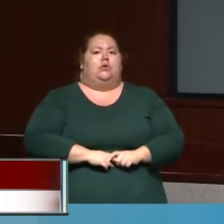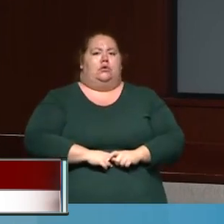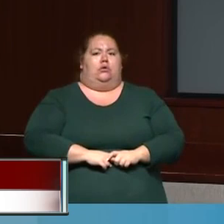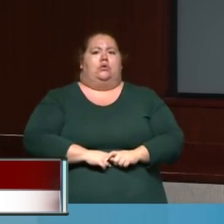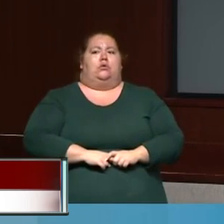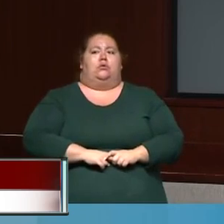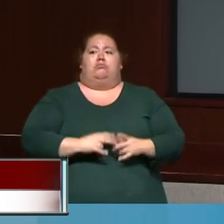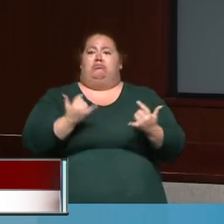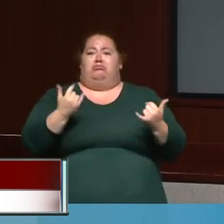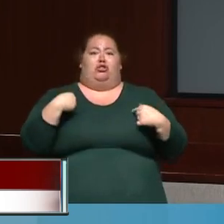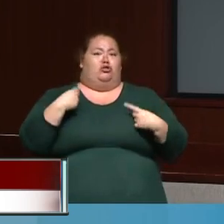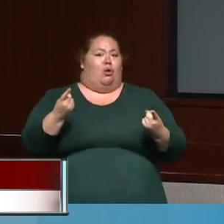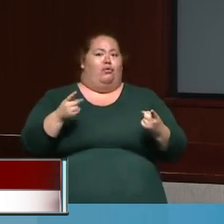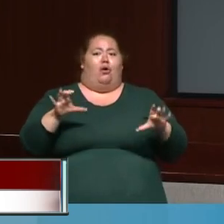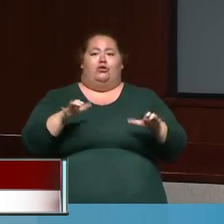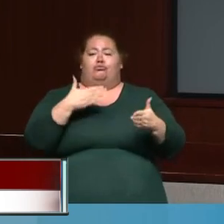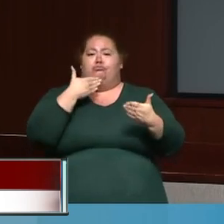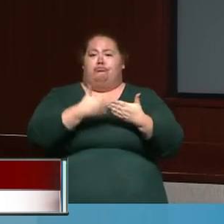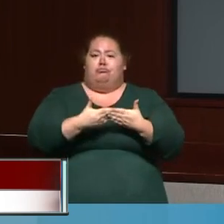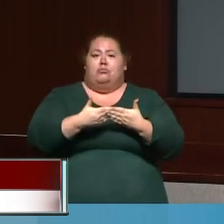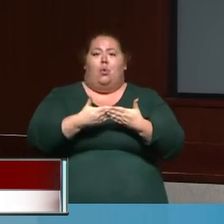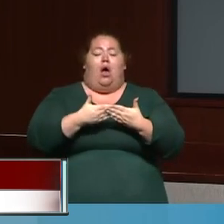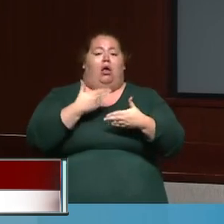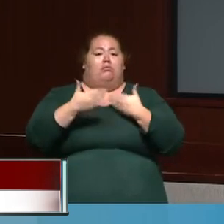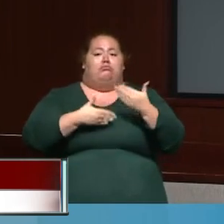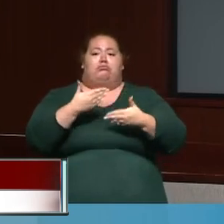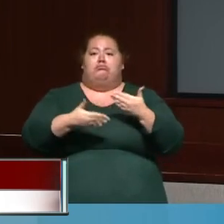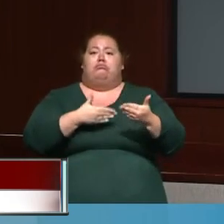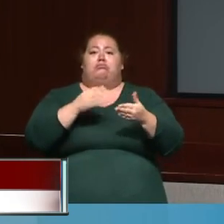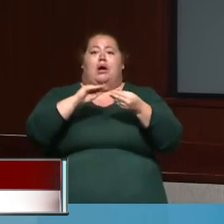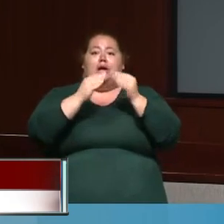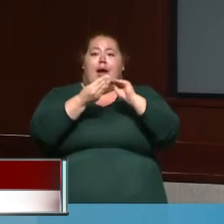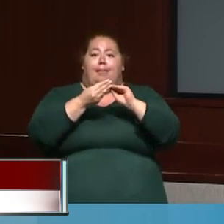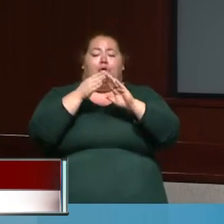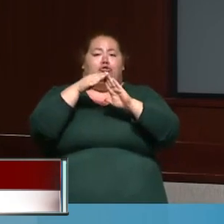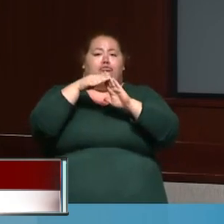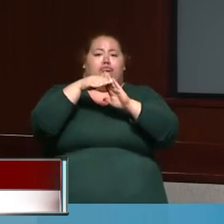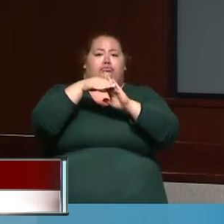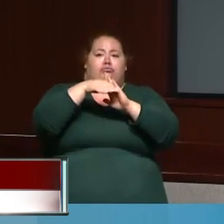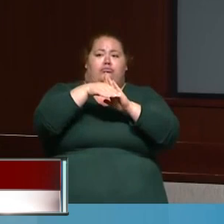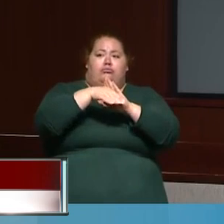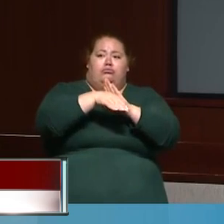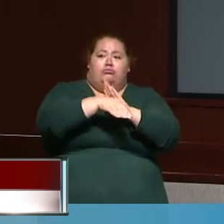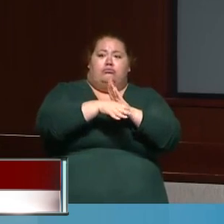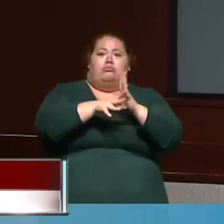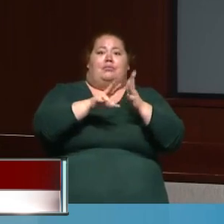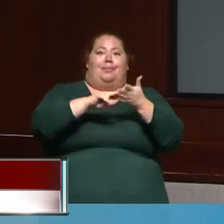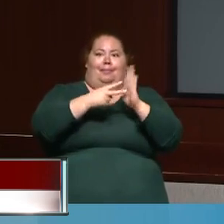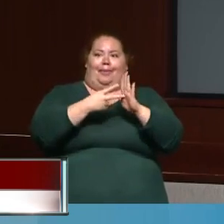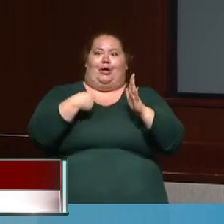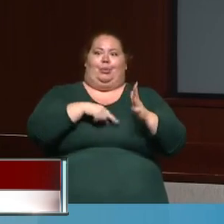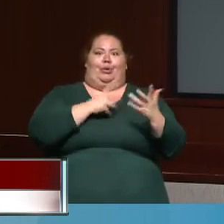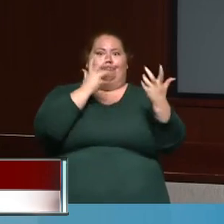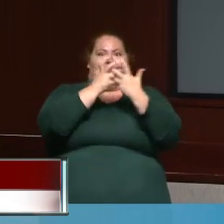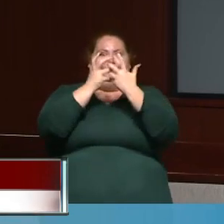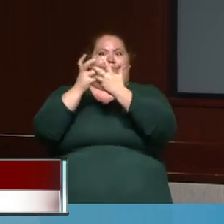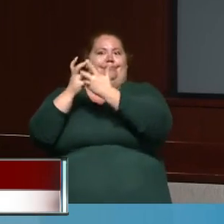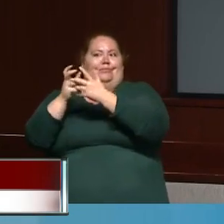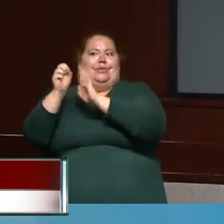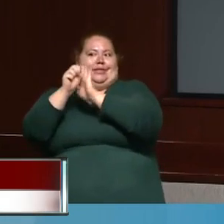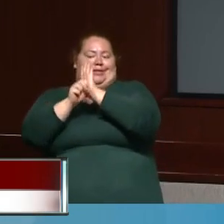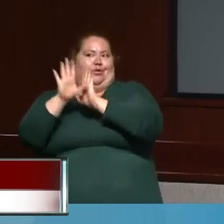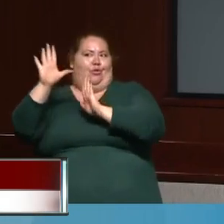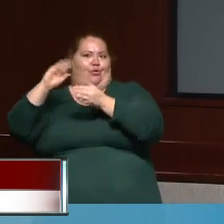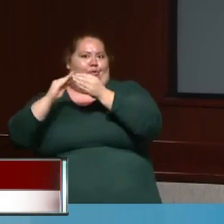well. Our numbers continue to come down. We are meeting case rate numbers and overall testing positivity